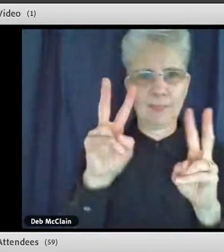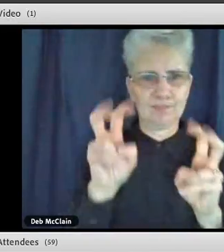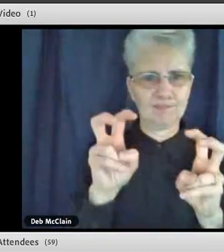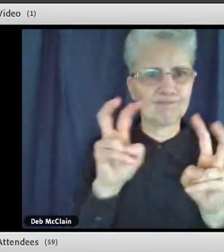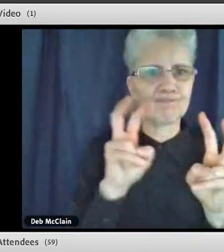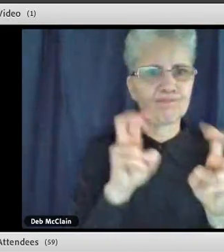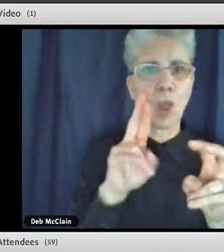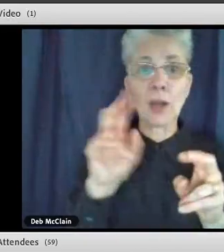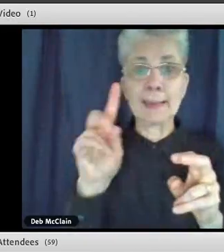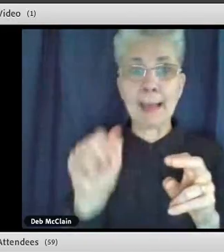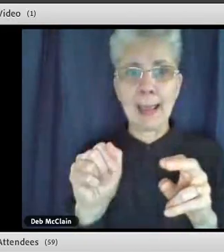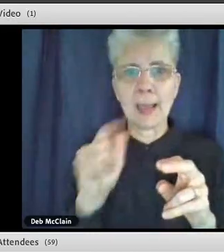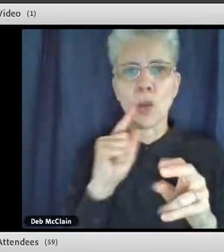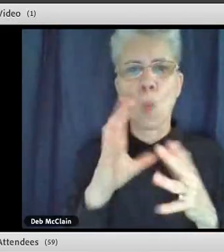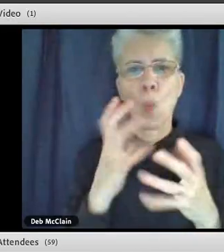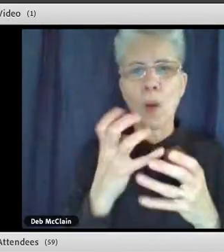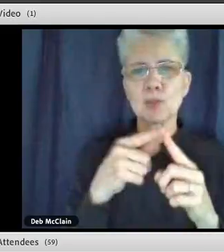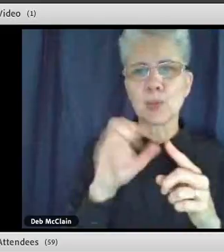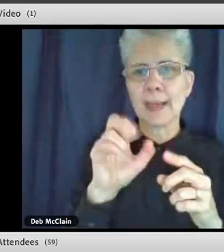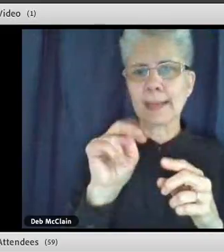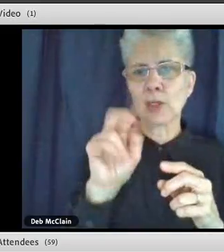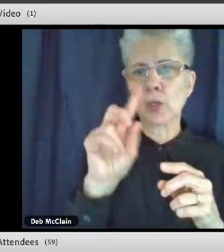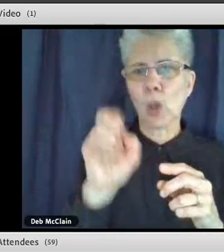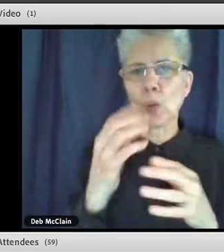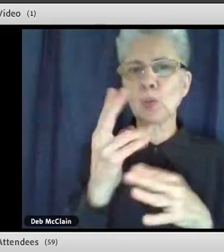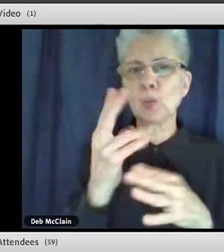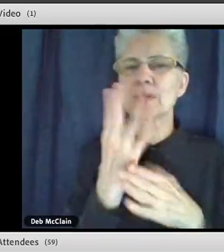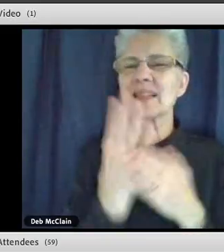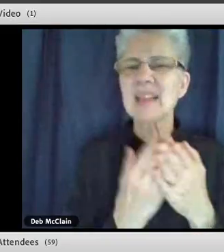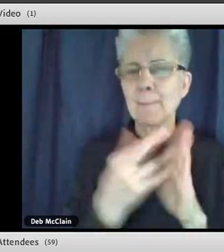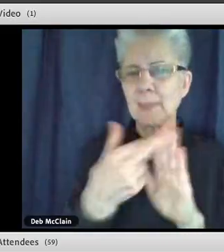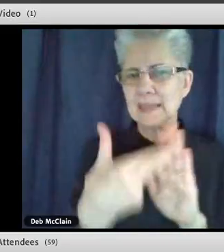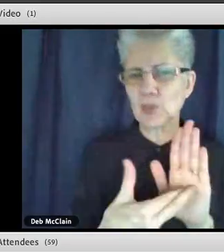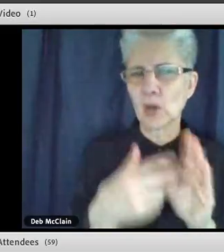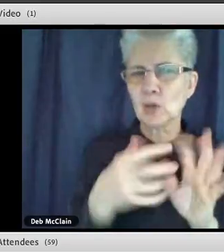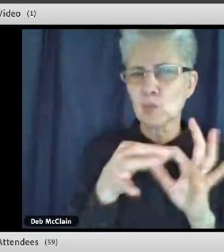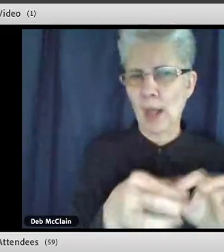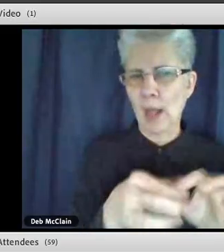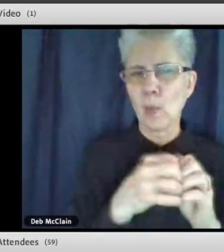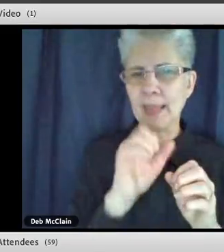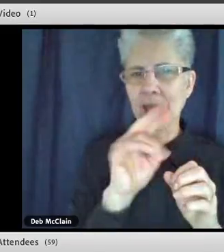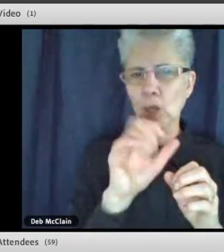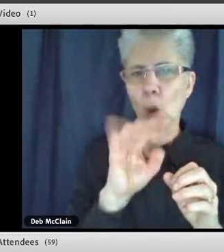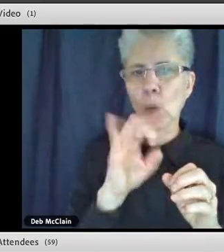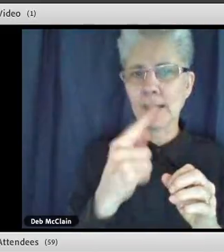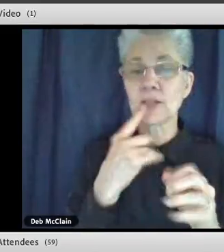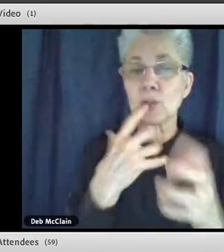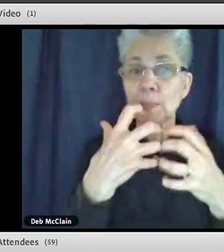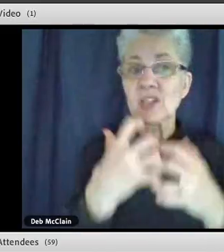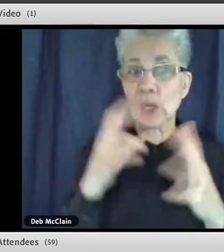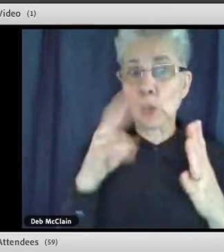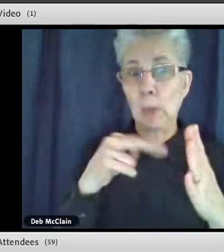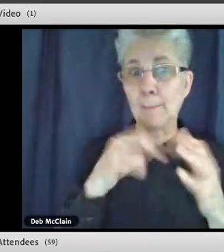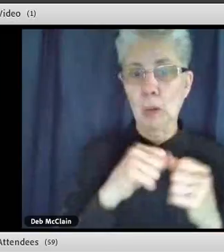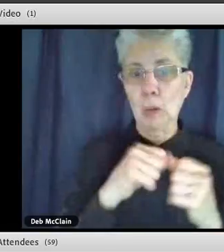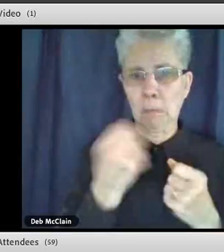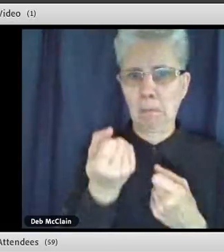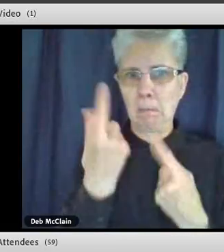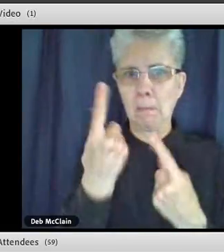to encode using some encoding standards so that it can be, the information is machine readable. So MARC,